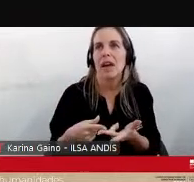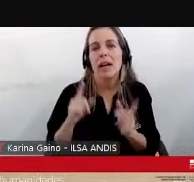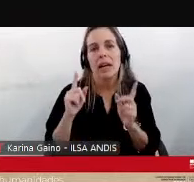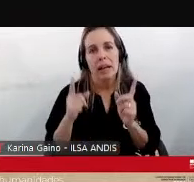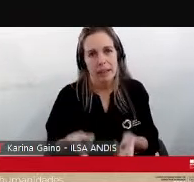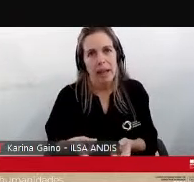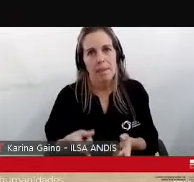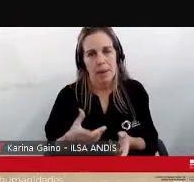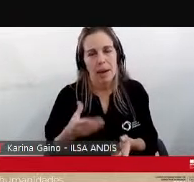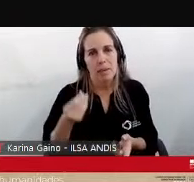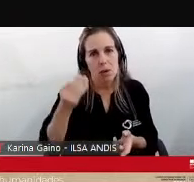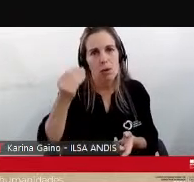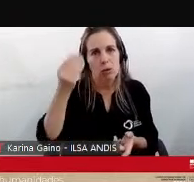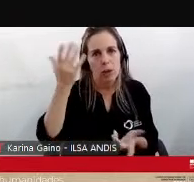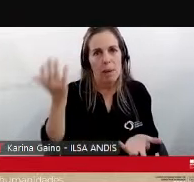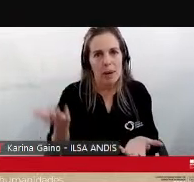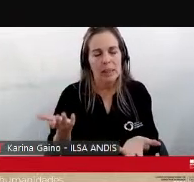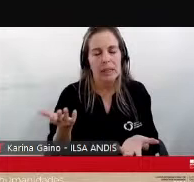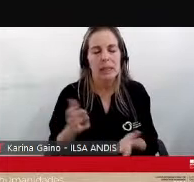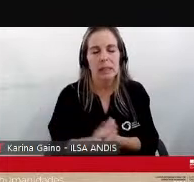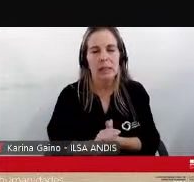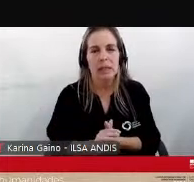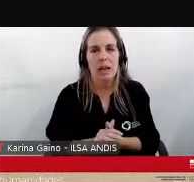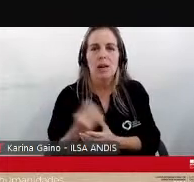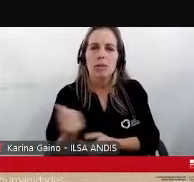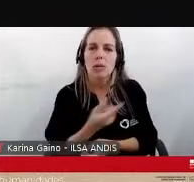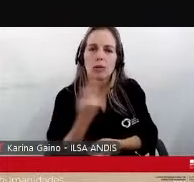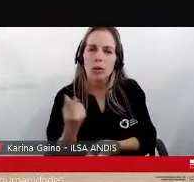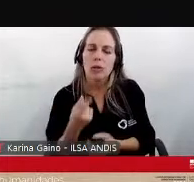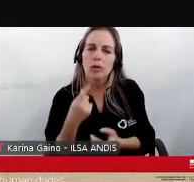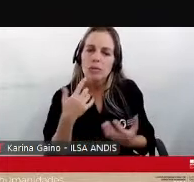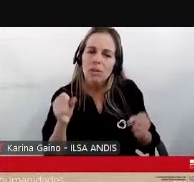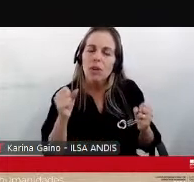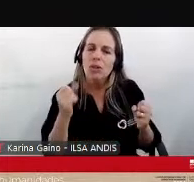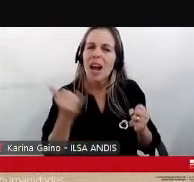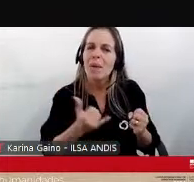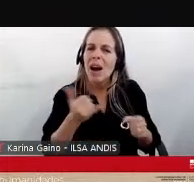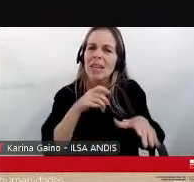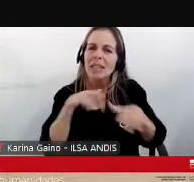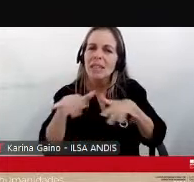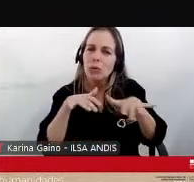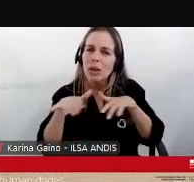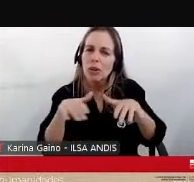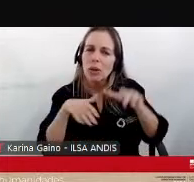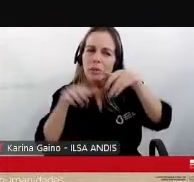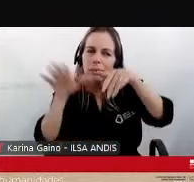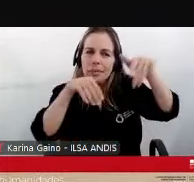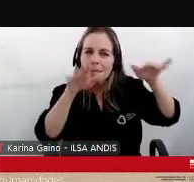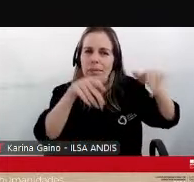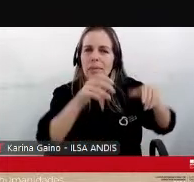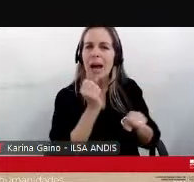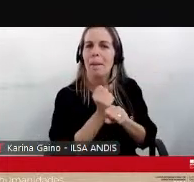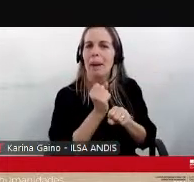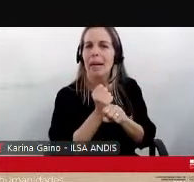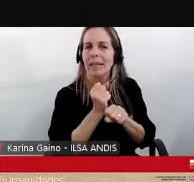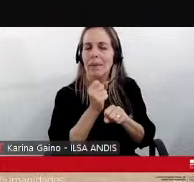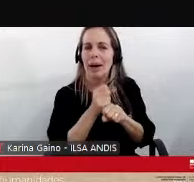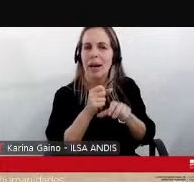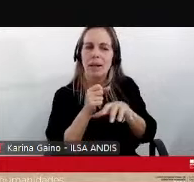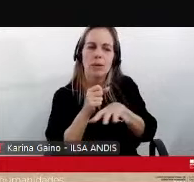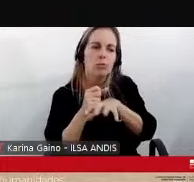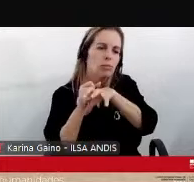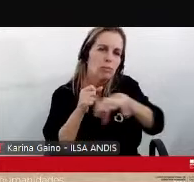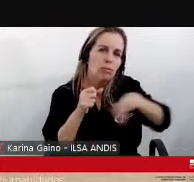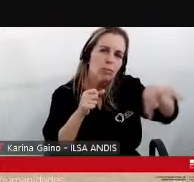see cases where workers are even recruited to work in a different sector. So there was a case in Guatemala, for example. We were